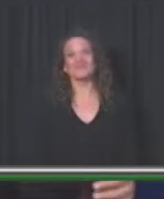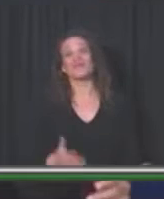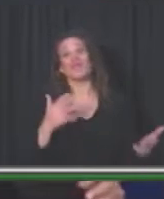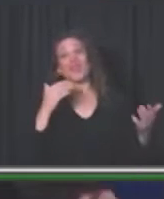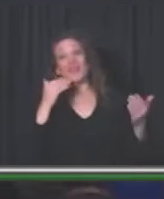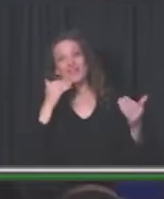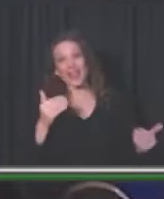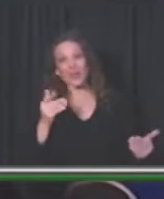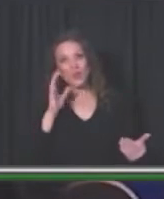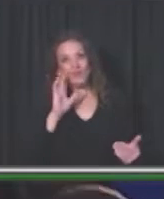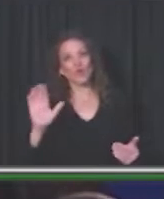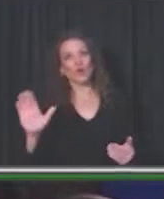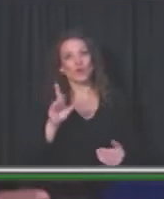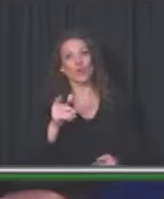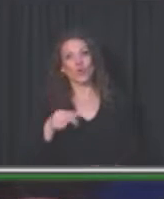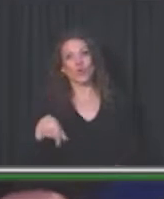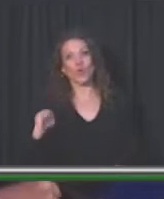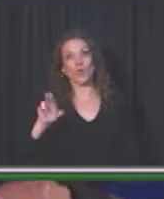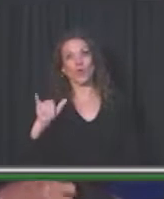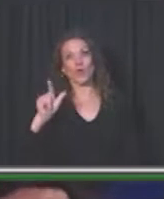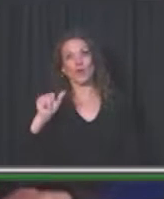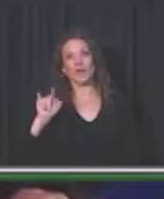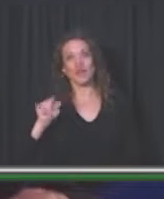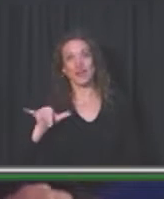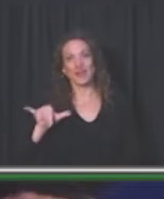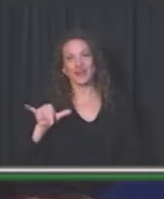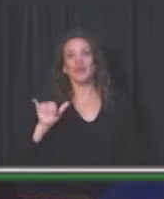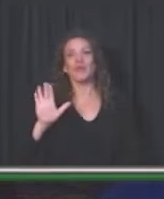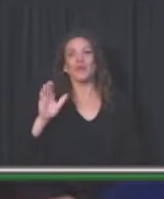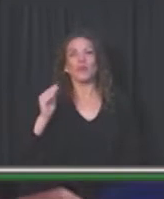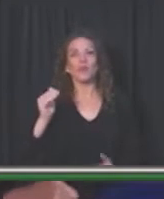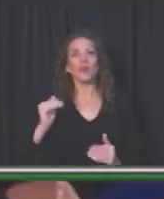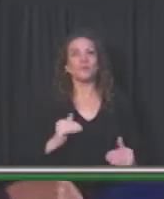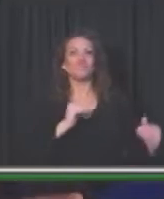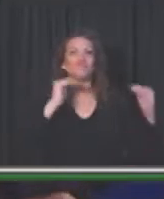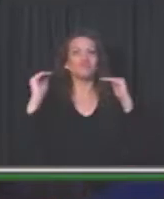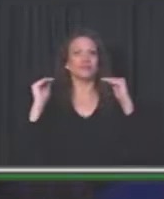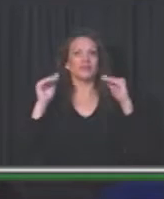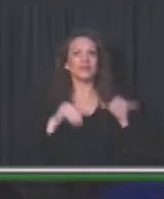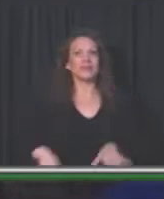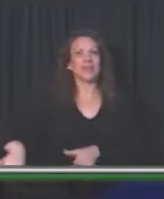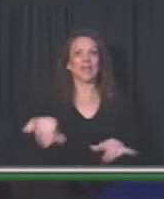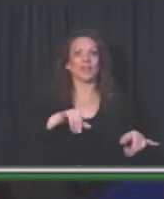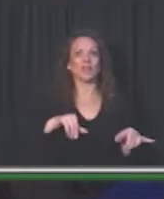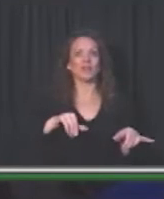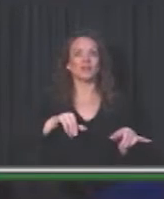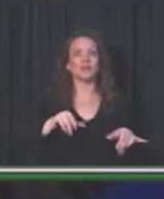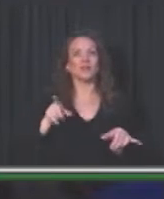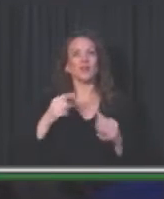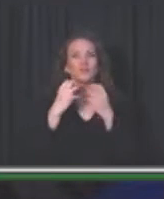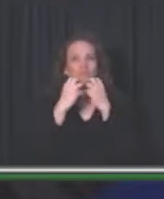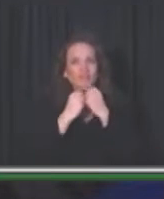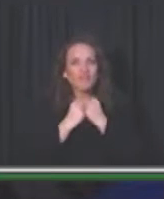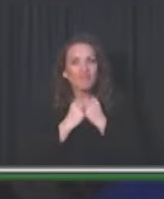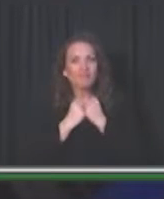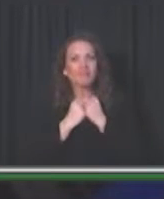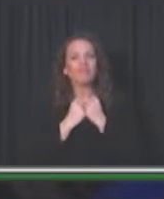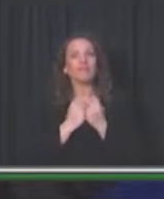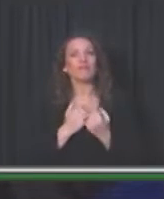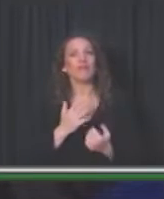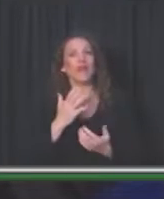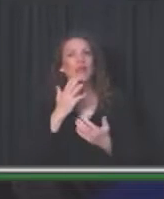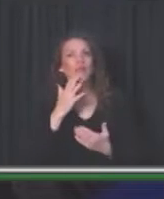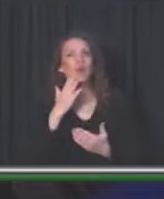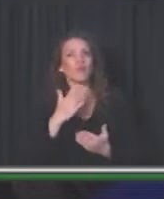Thank you for your quality, for your high standards, for caring, for asking